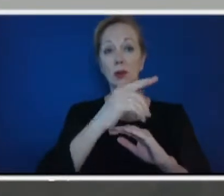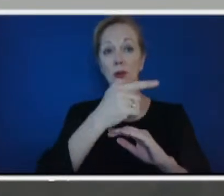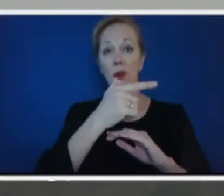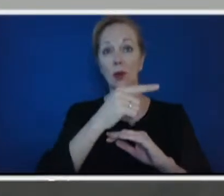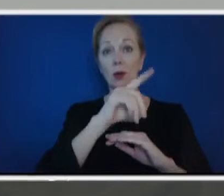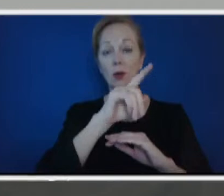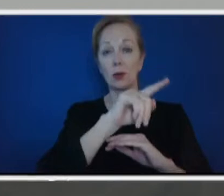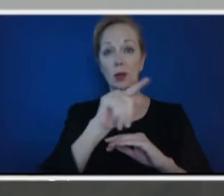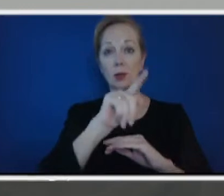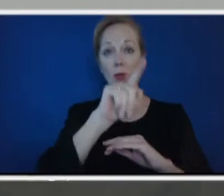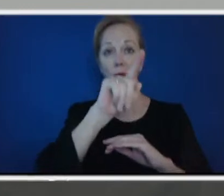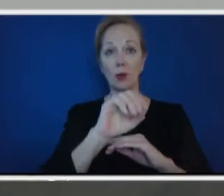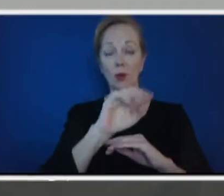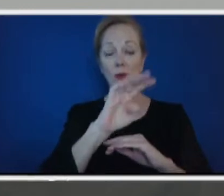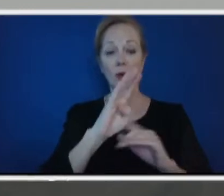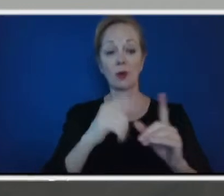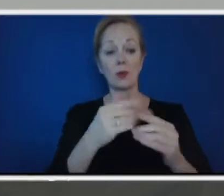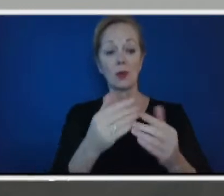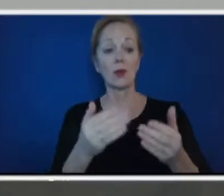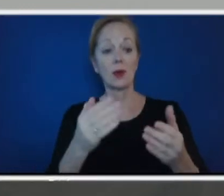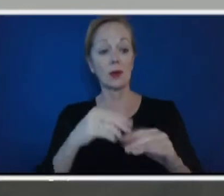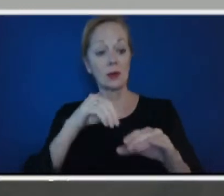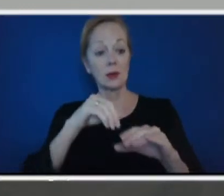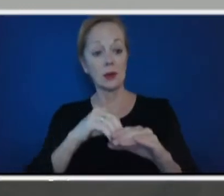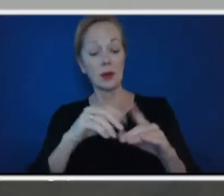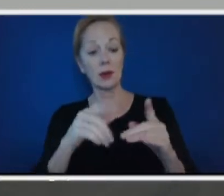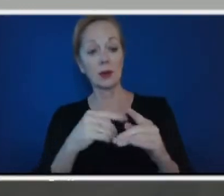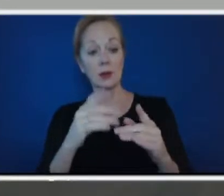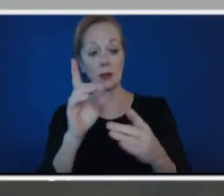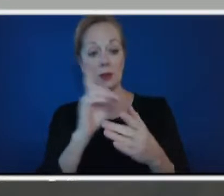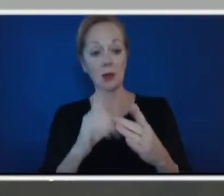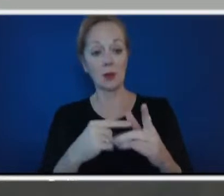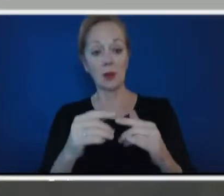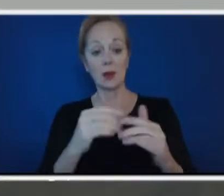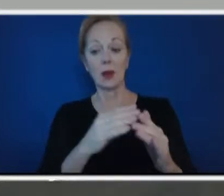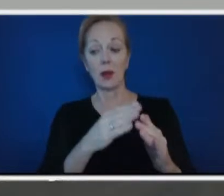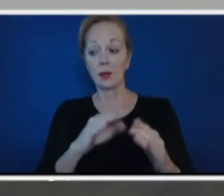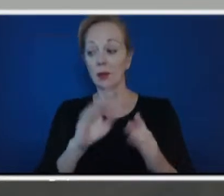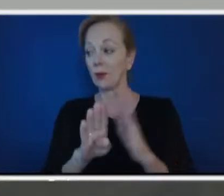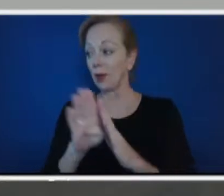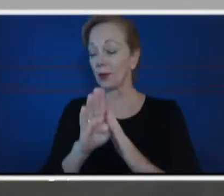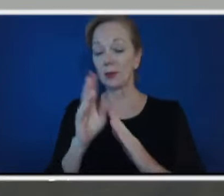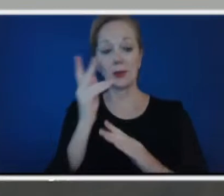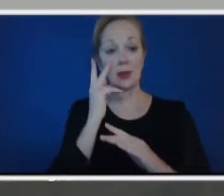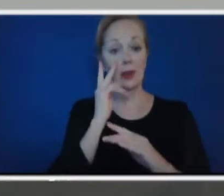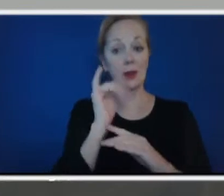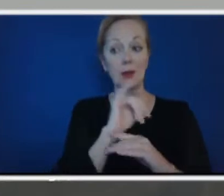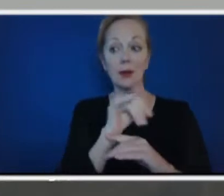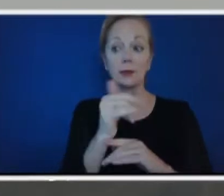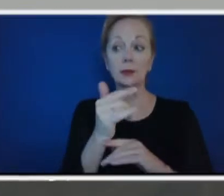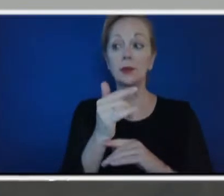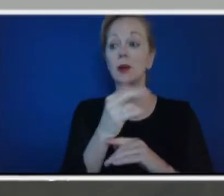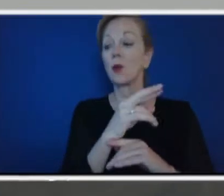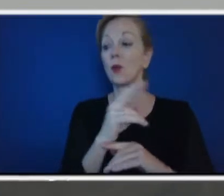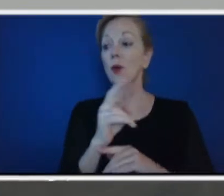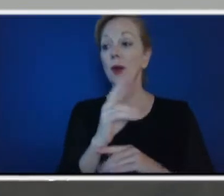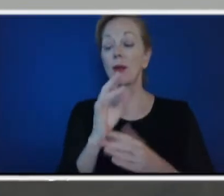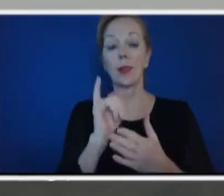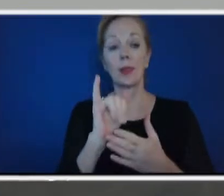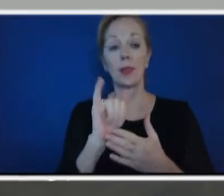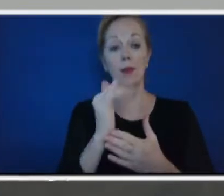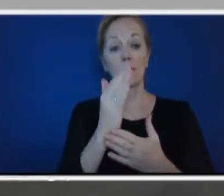to provide a possible internal connection if desired by the adjacent developer. You can see that just off to the right of this plan where it